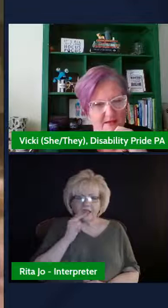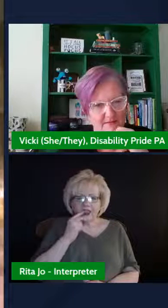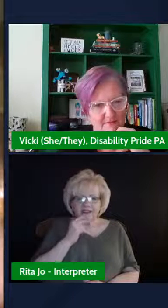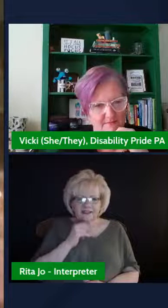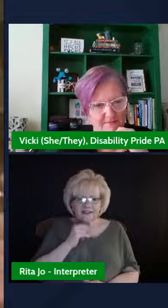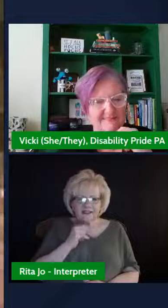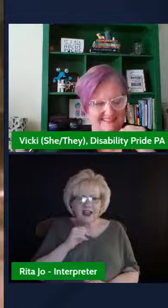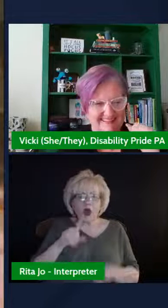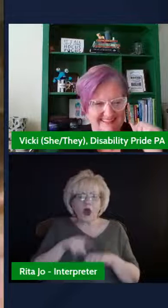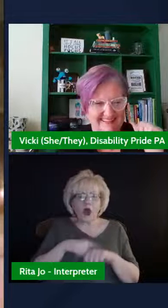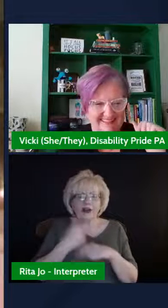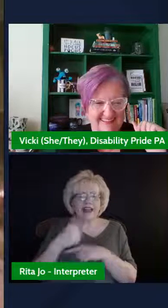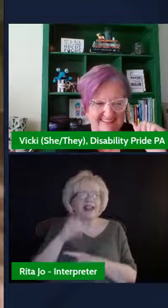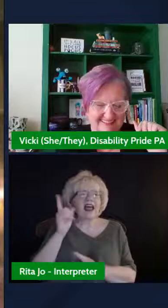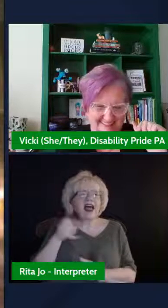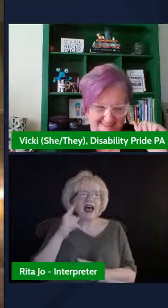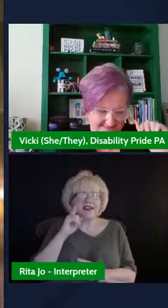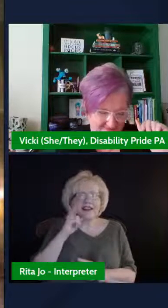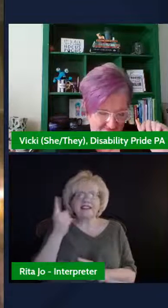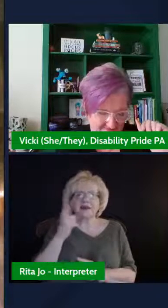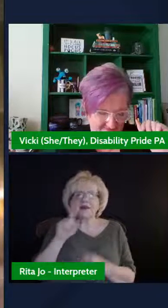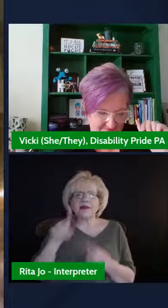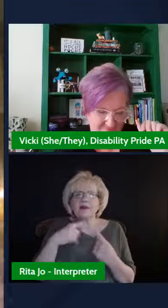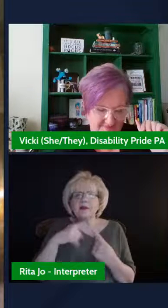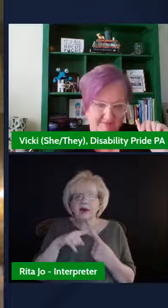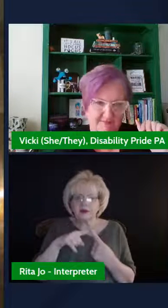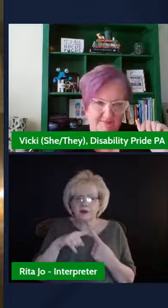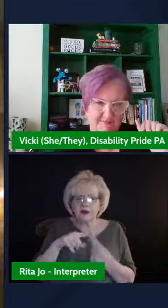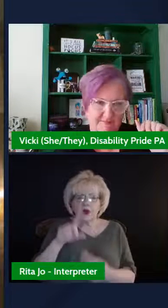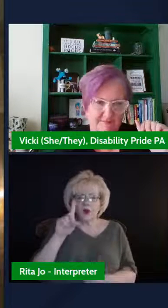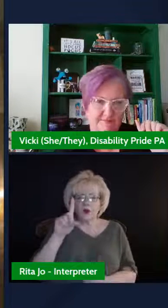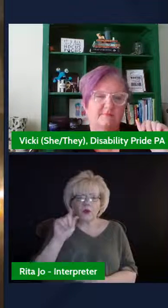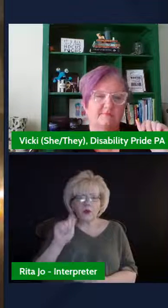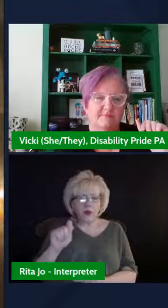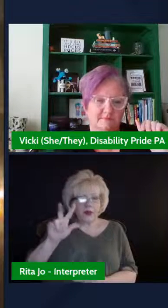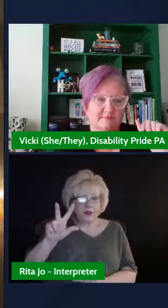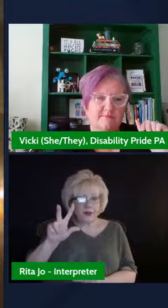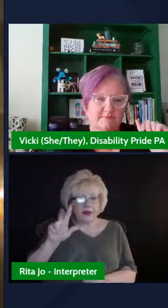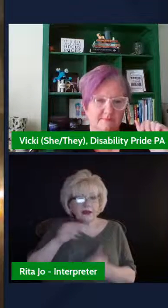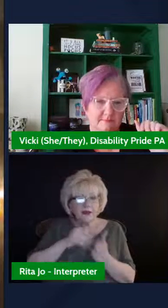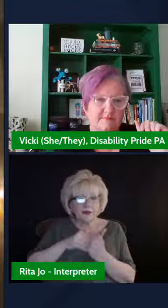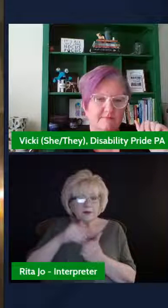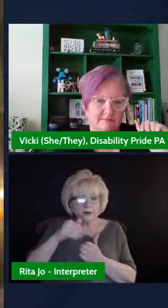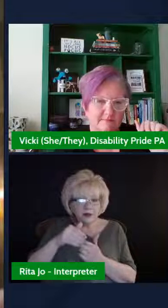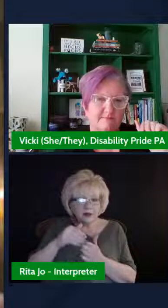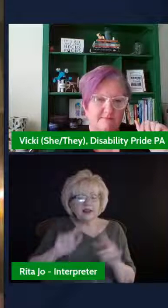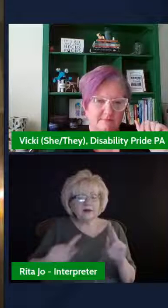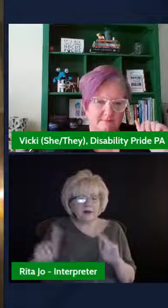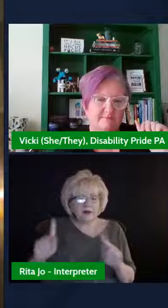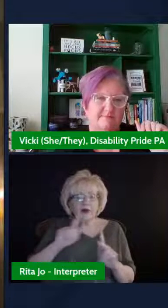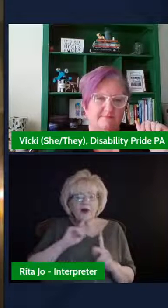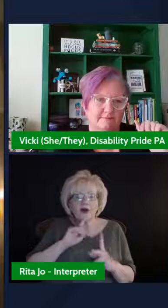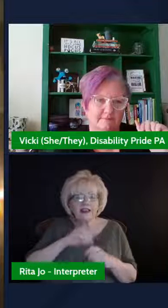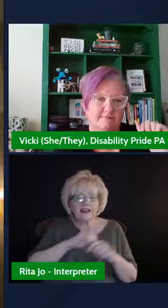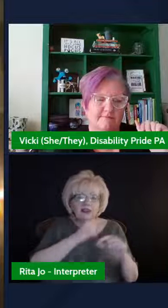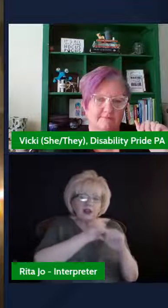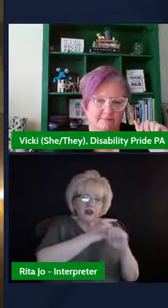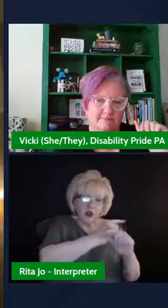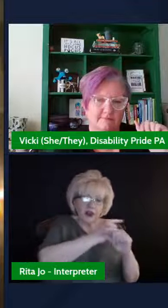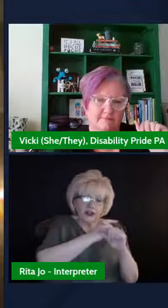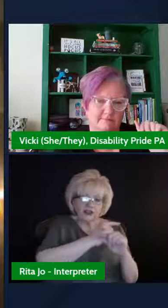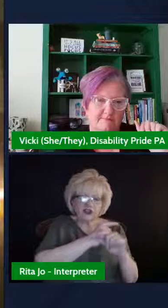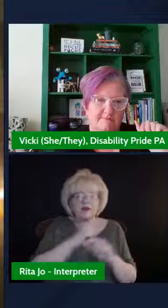it's been a long day. I think something along the lines of 1.3 million people in the United States are in a conservatorship or guardianship. mhm.